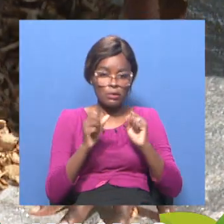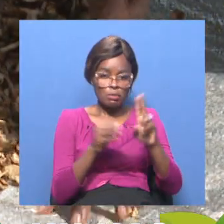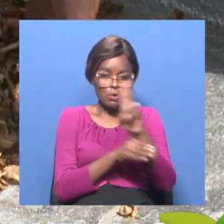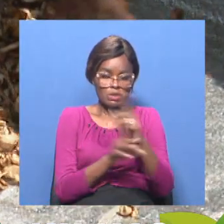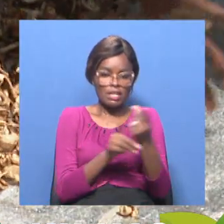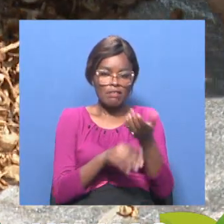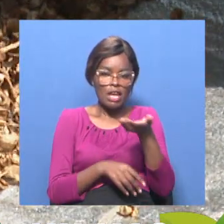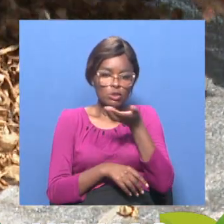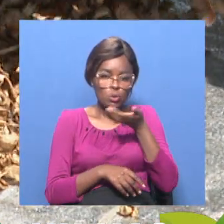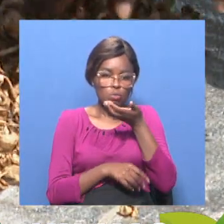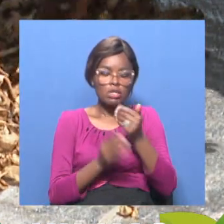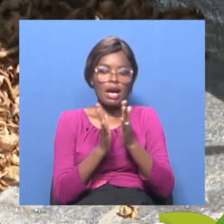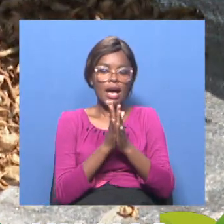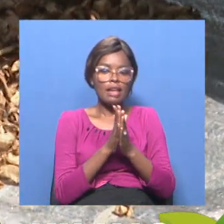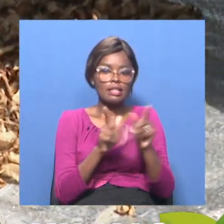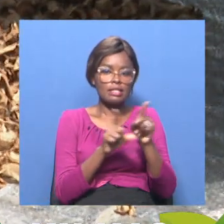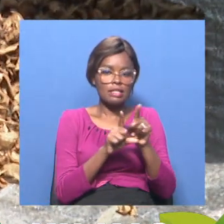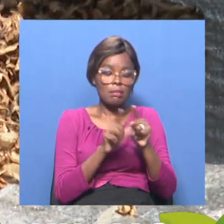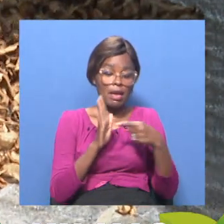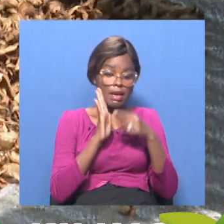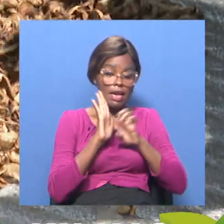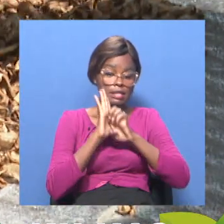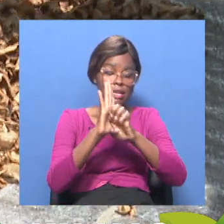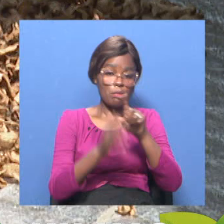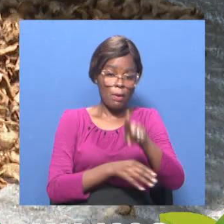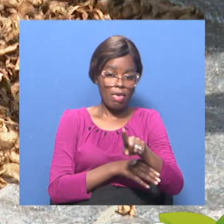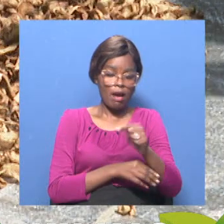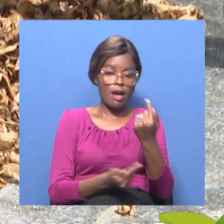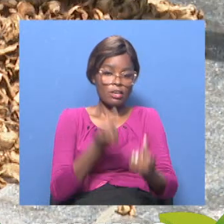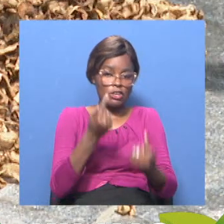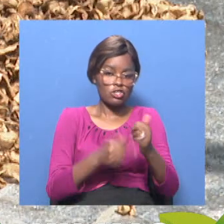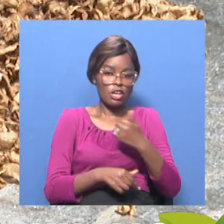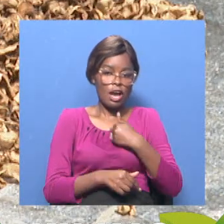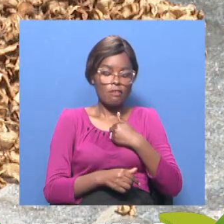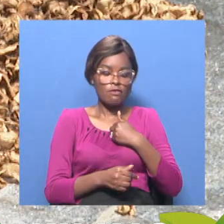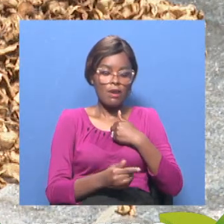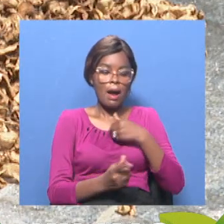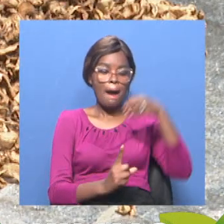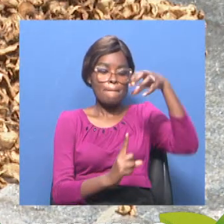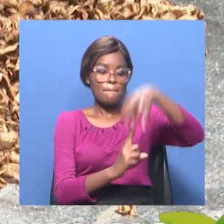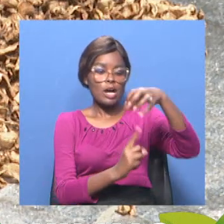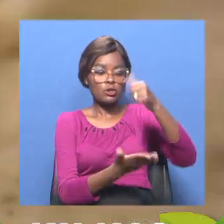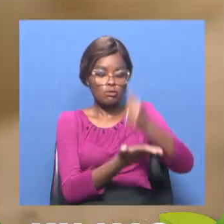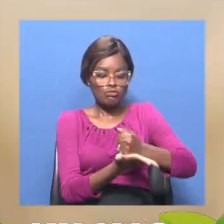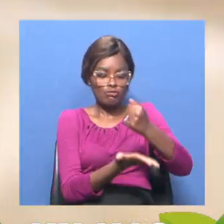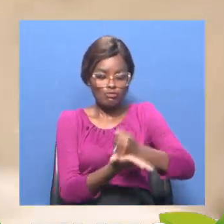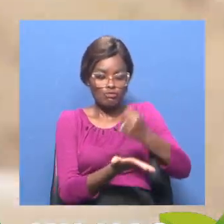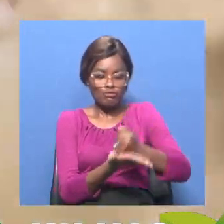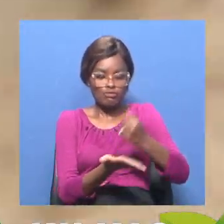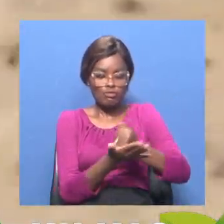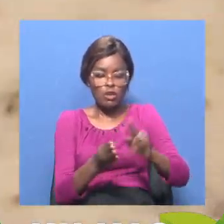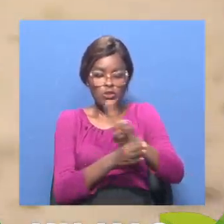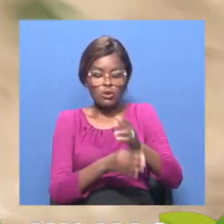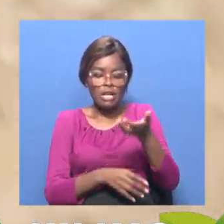different soups. So the instance of our kitchen is that we have the mushroom powder. So we use a lot of it in the mushroom soups